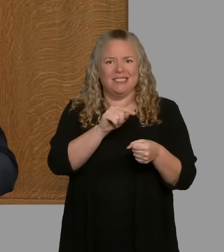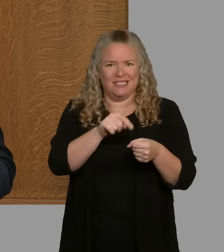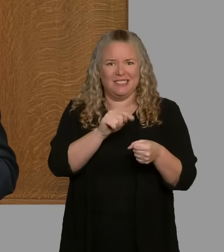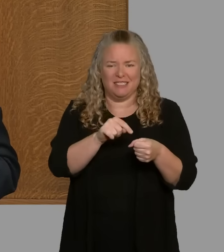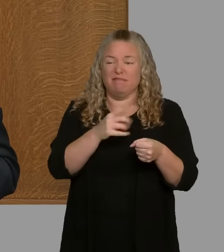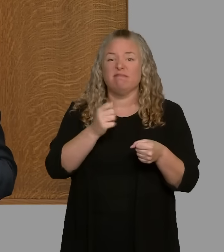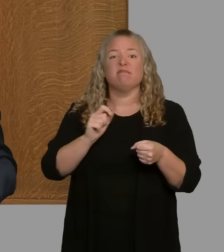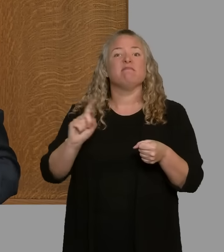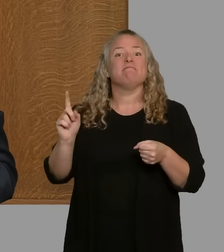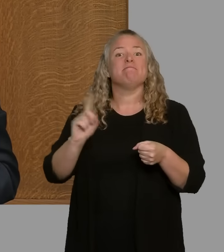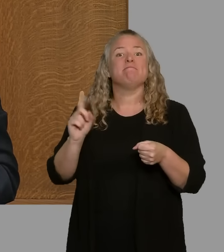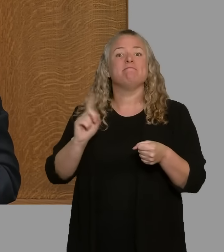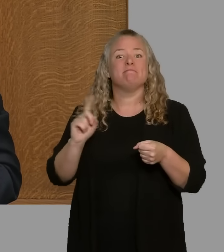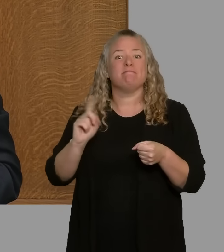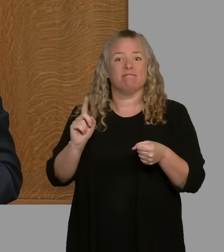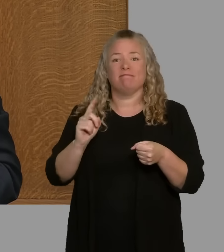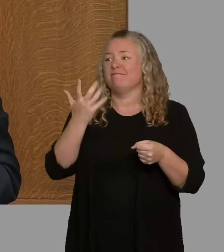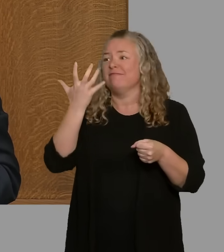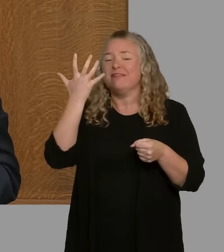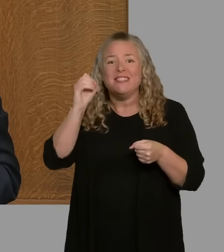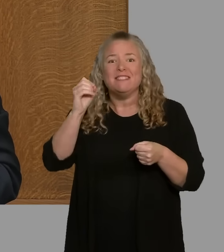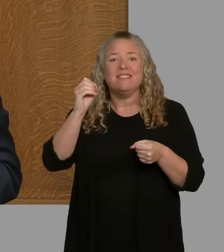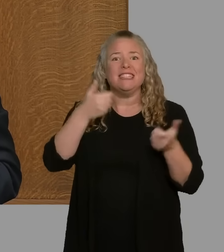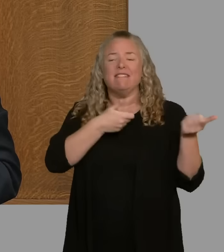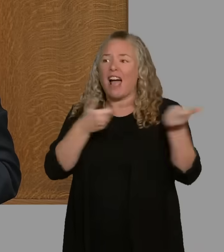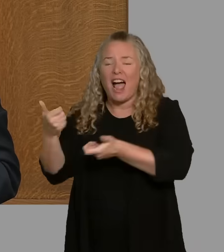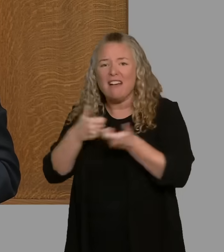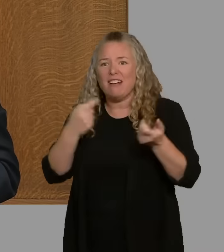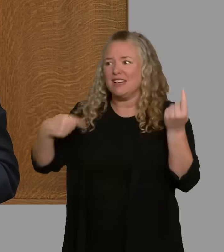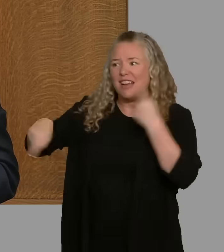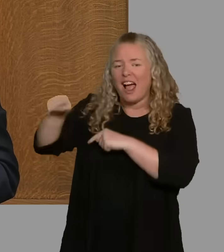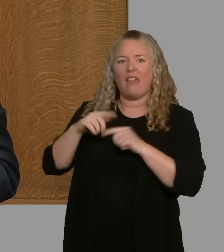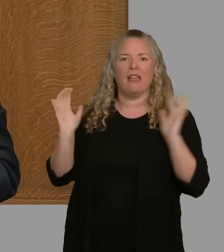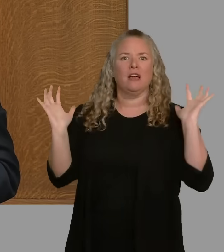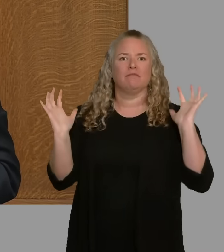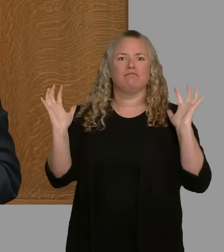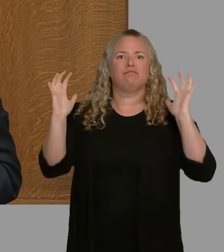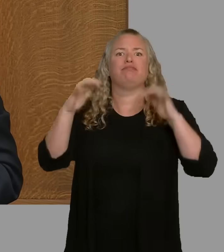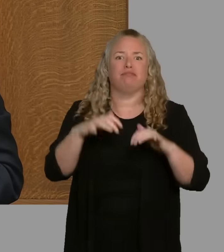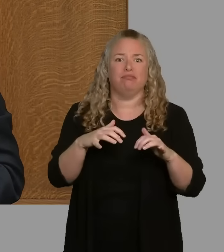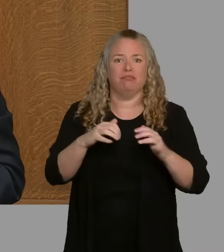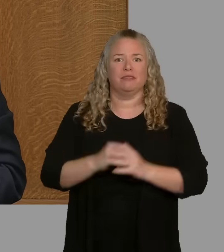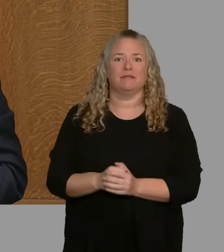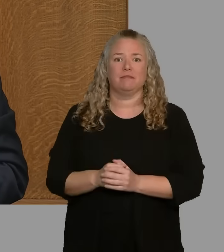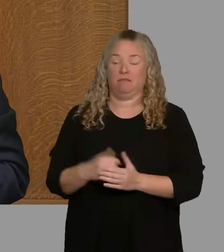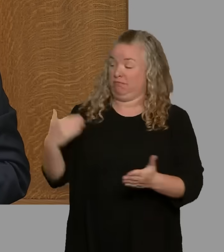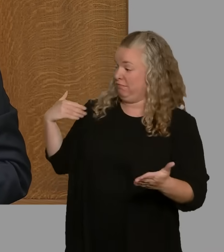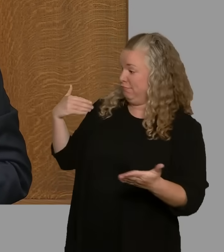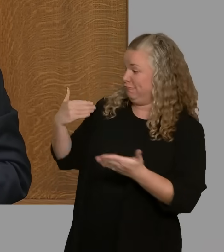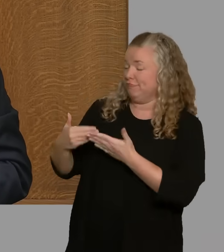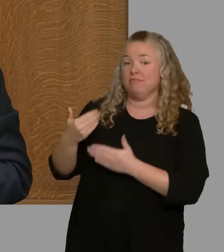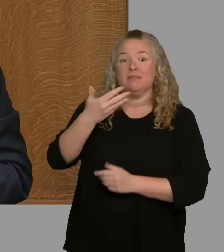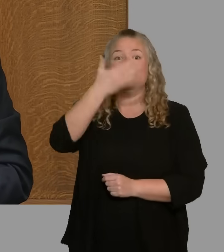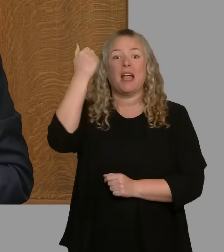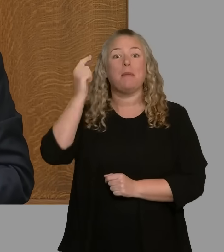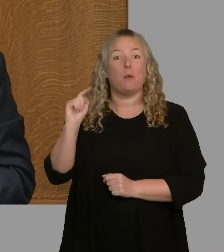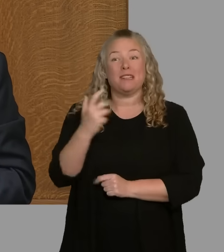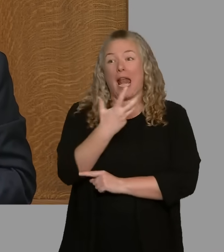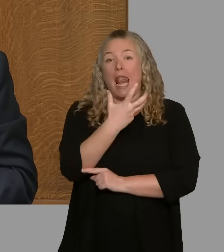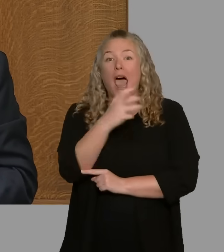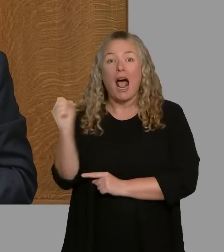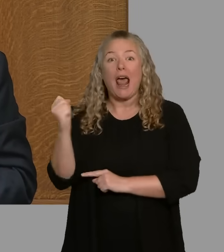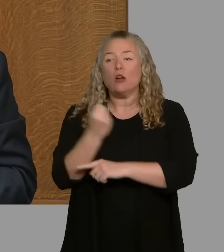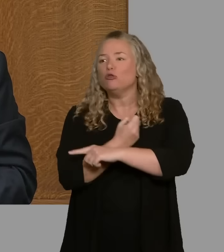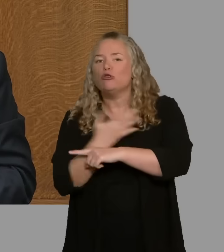equalled the busiest year on record for that fire service. I extend my thanks to all of them for all that they do. He will be aware that